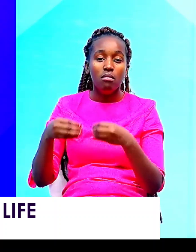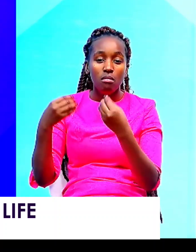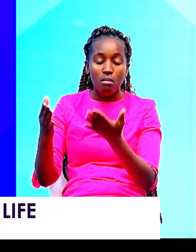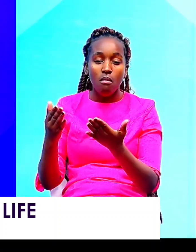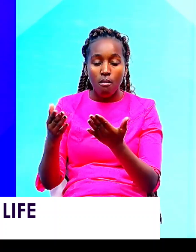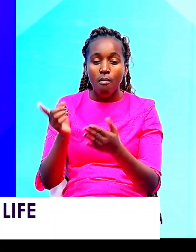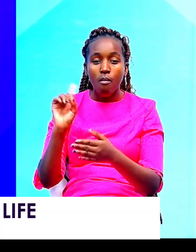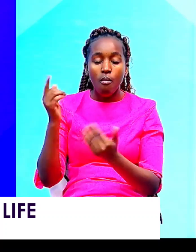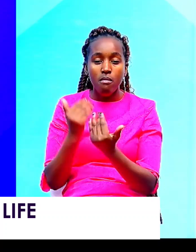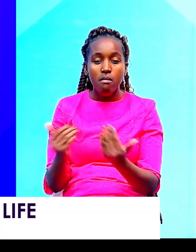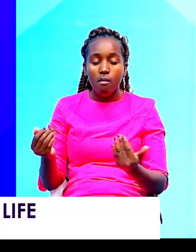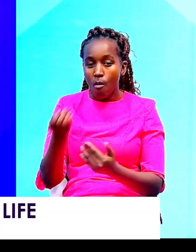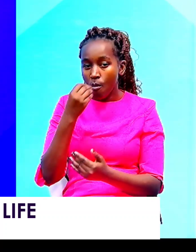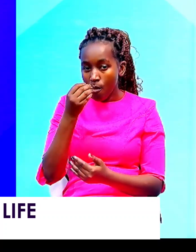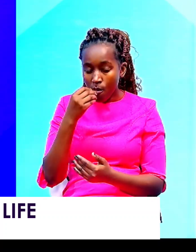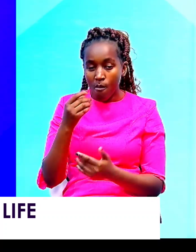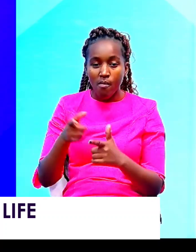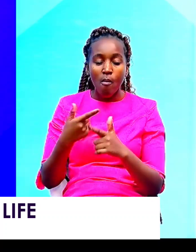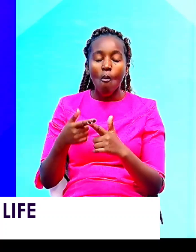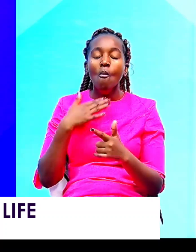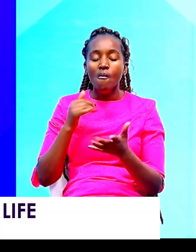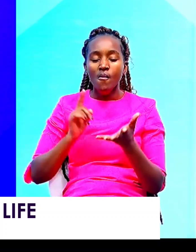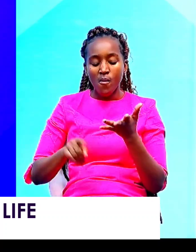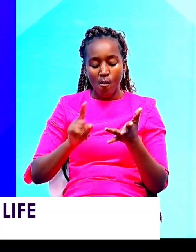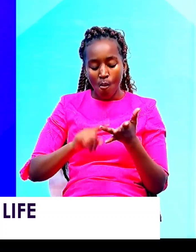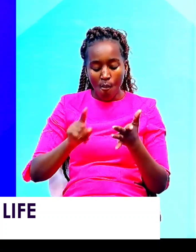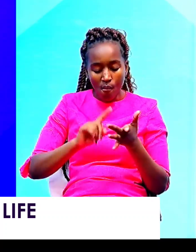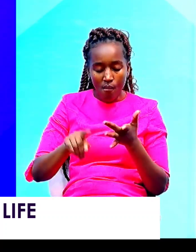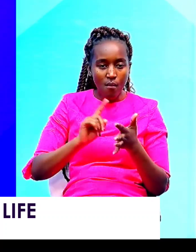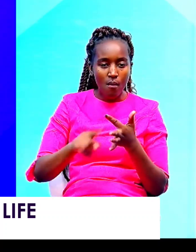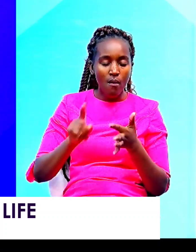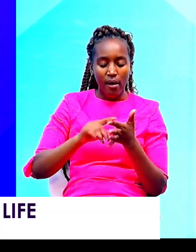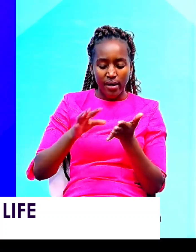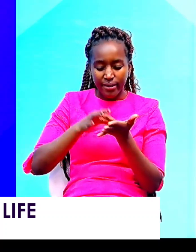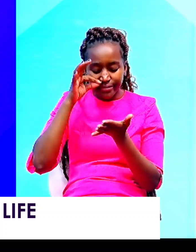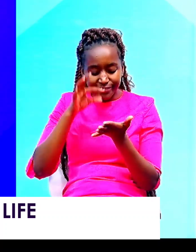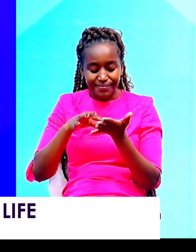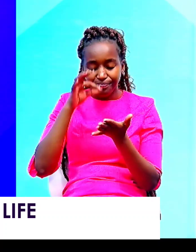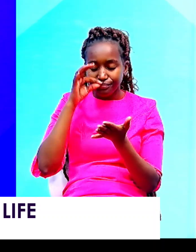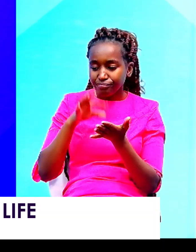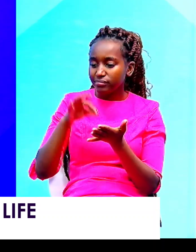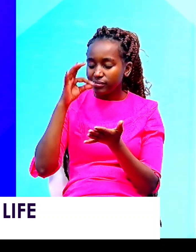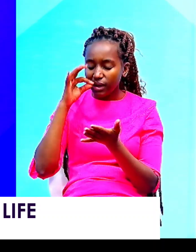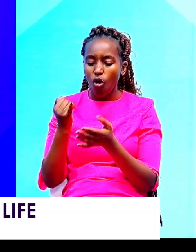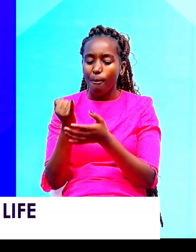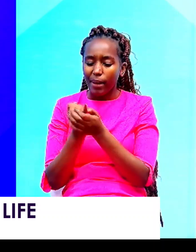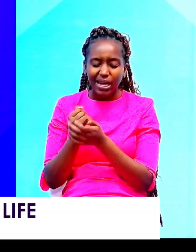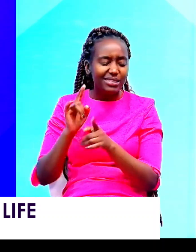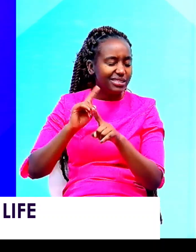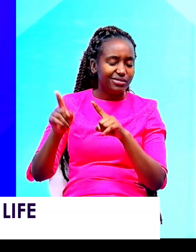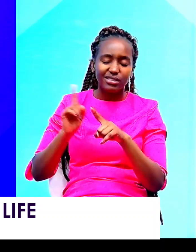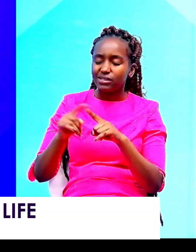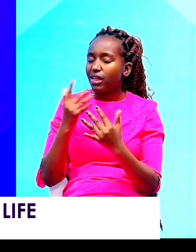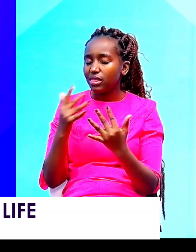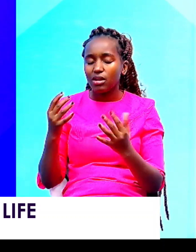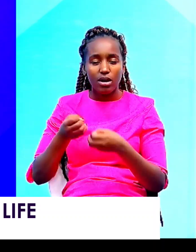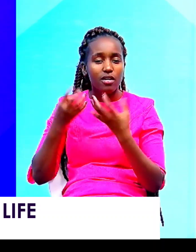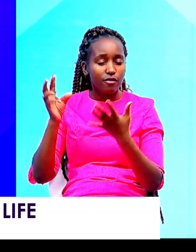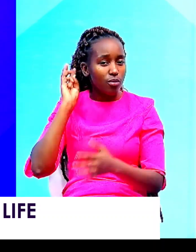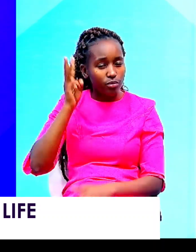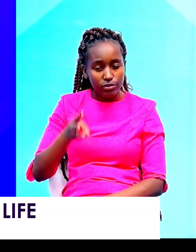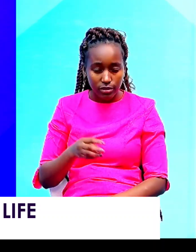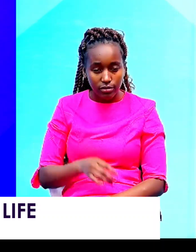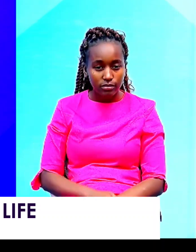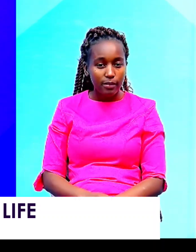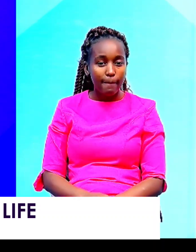food. They will tell you all manner of things. Ice cream, chips, omena, kila mtu atakwambia ile anapenda. Yeah. But they clapped